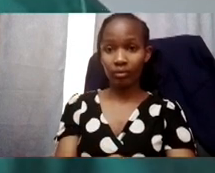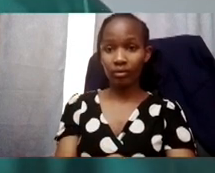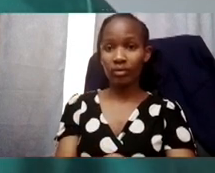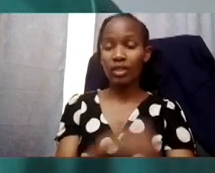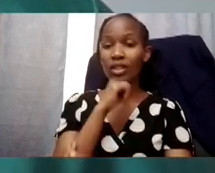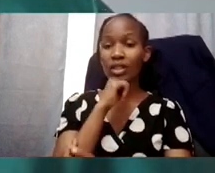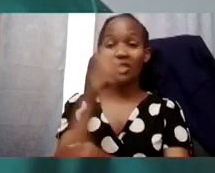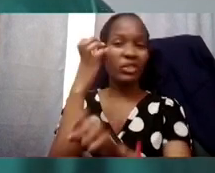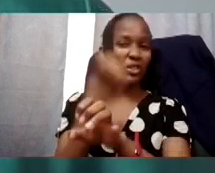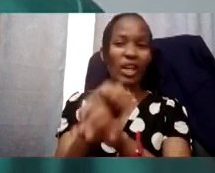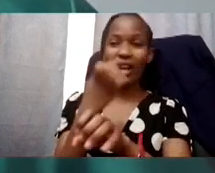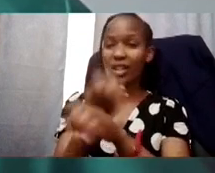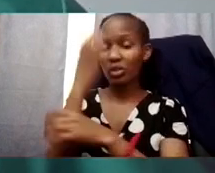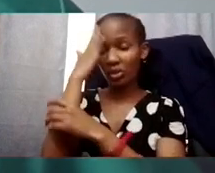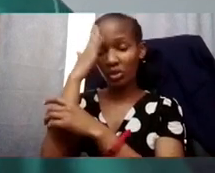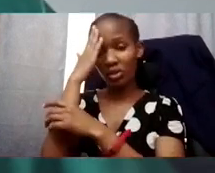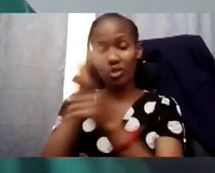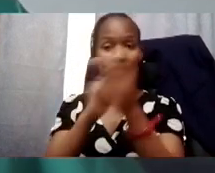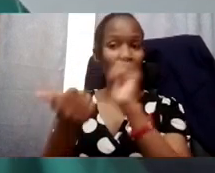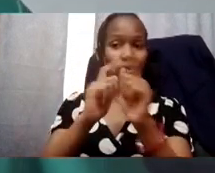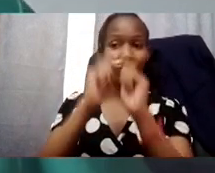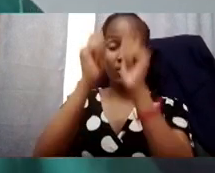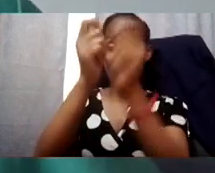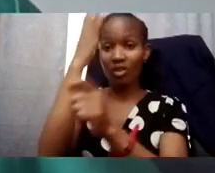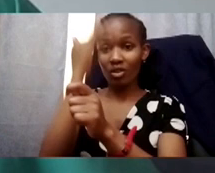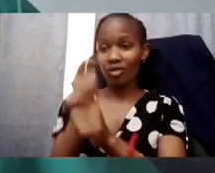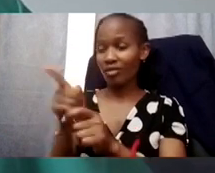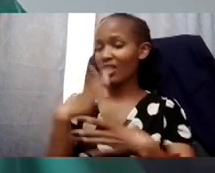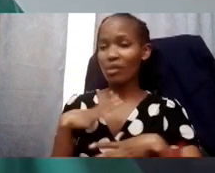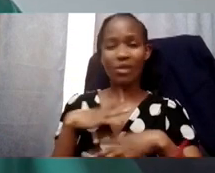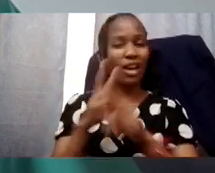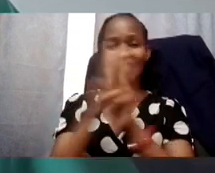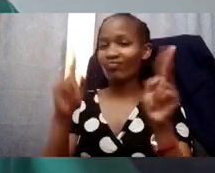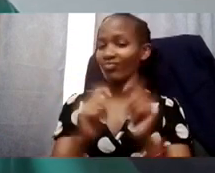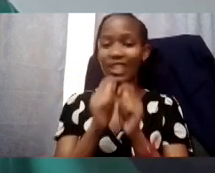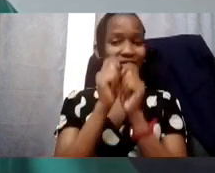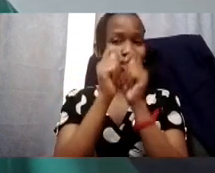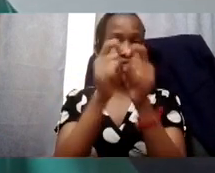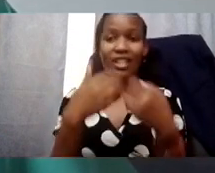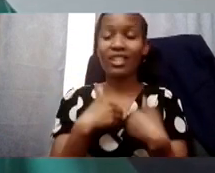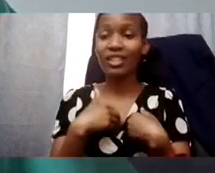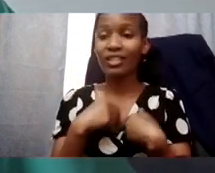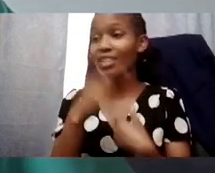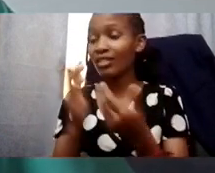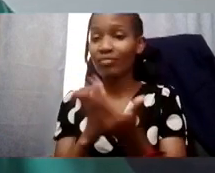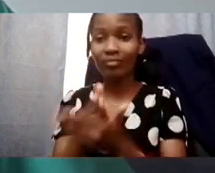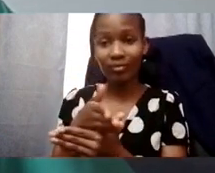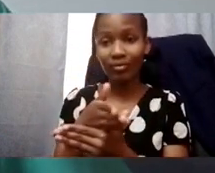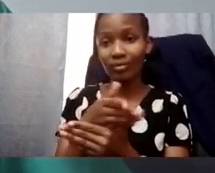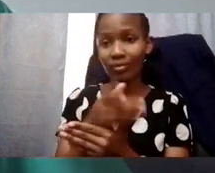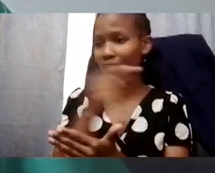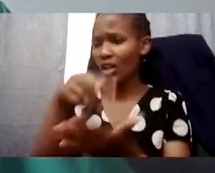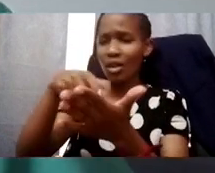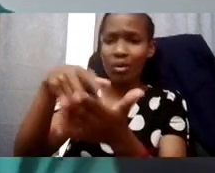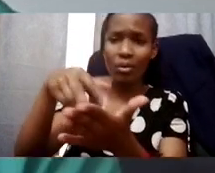to identify sporting talent, because refugees are very talented people. Mm-hmm. Just a drive through or a walk through the